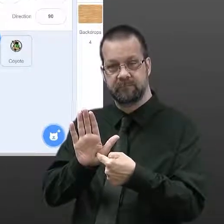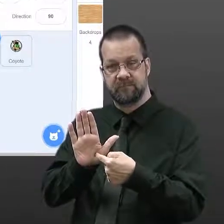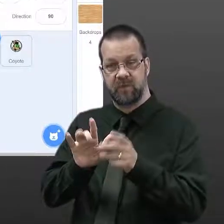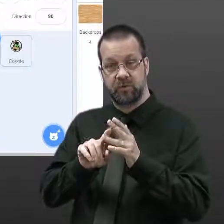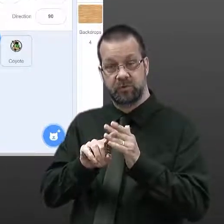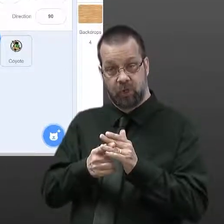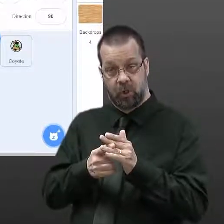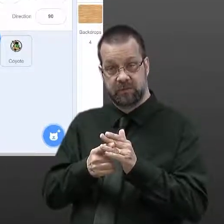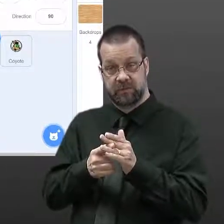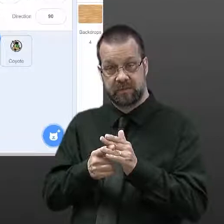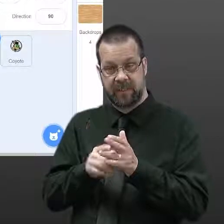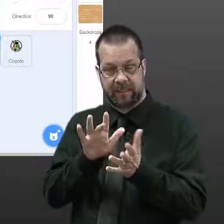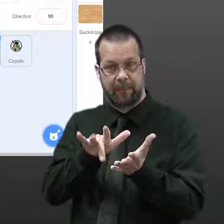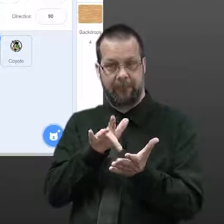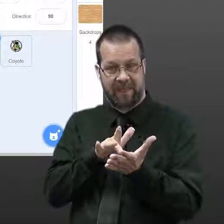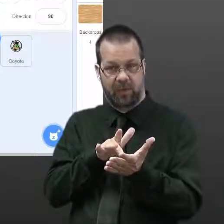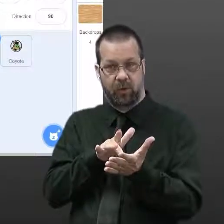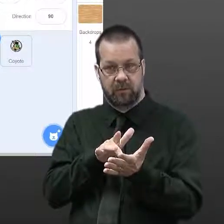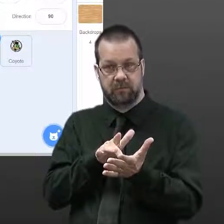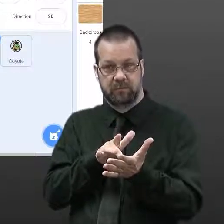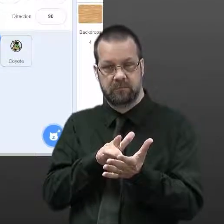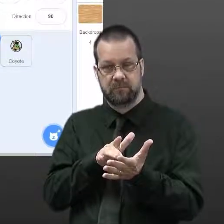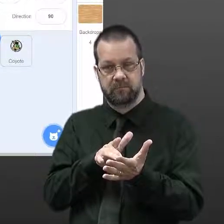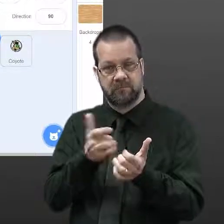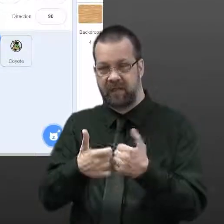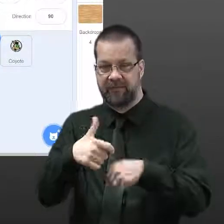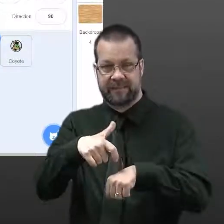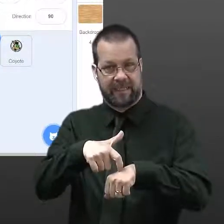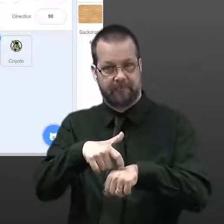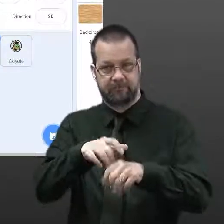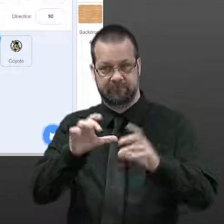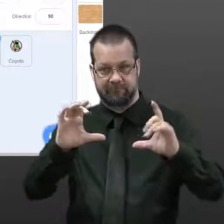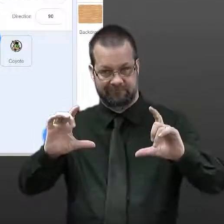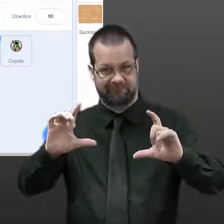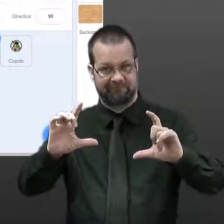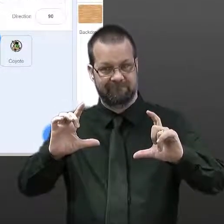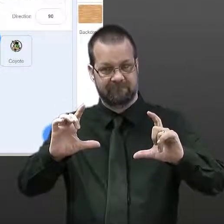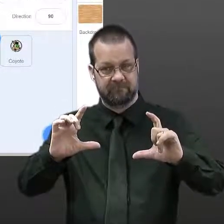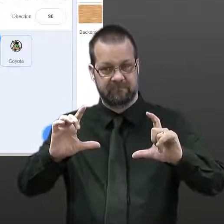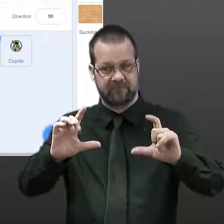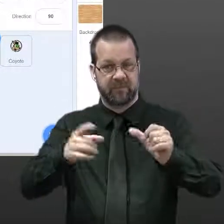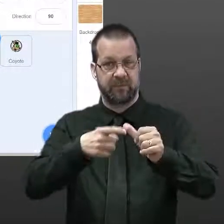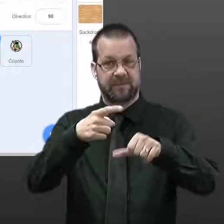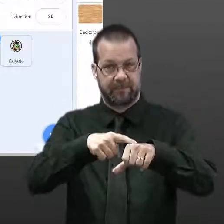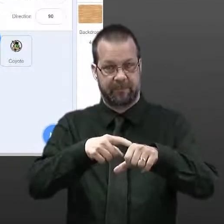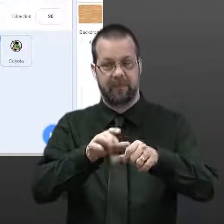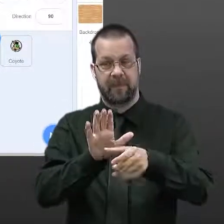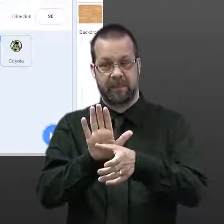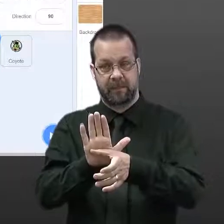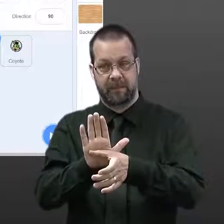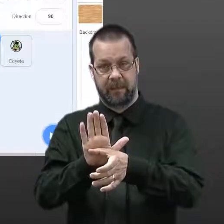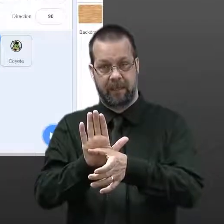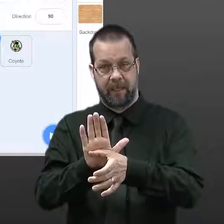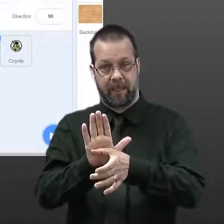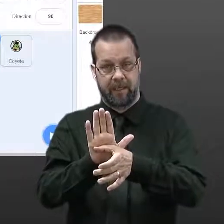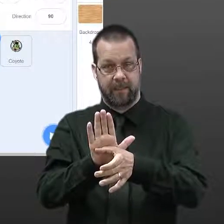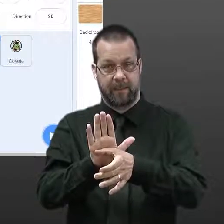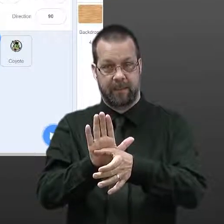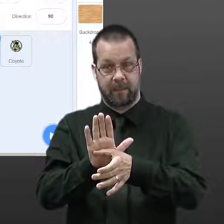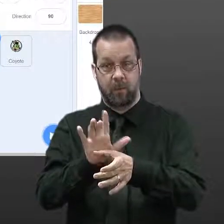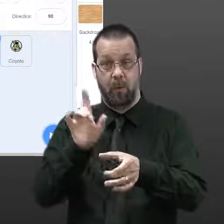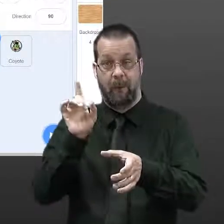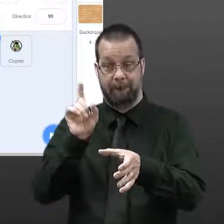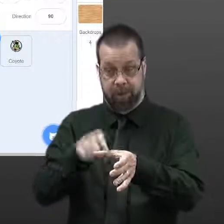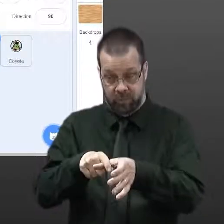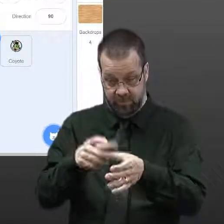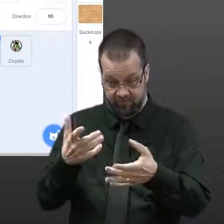so that it starts in the middle every time you start the game, but also so that the backboard moves every